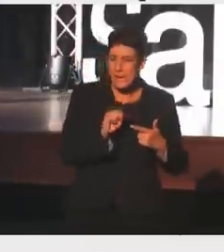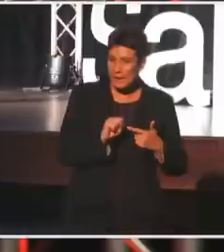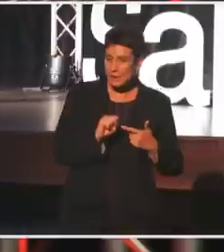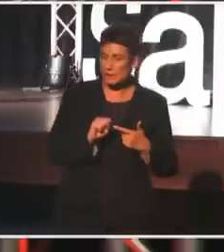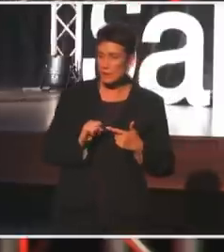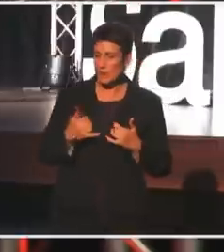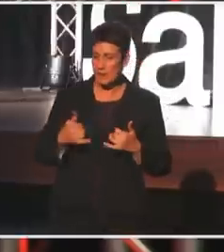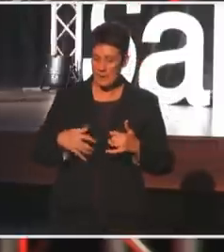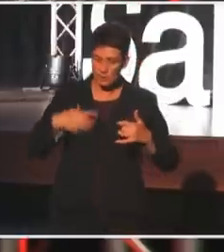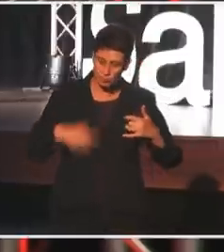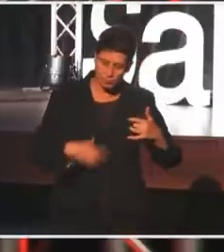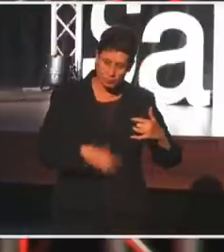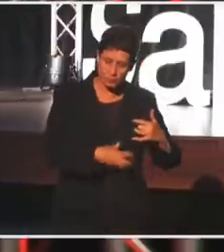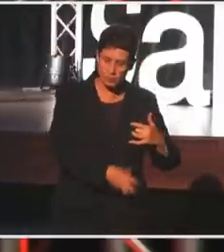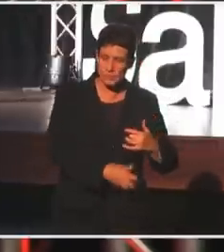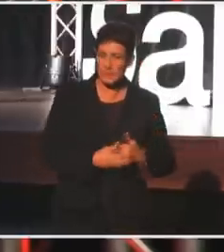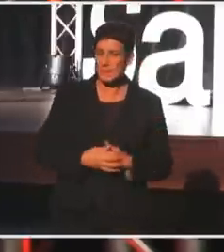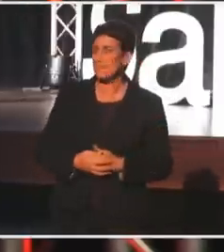chord,